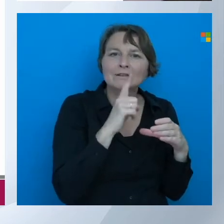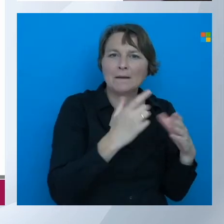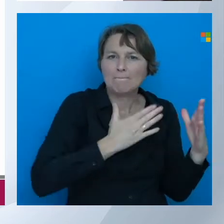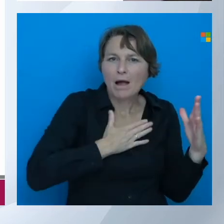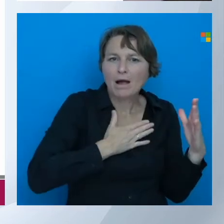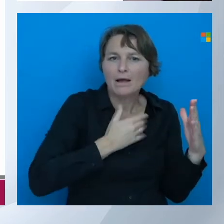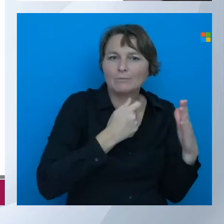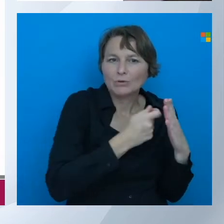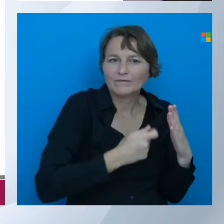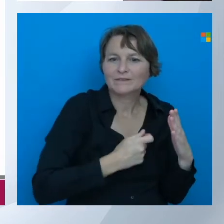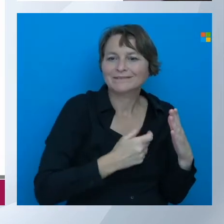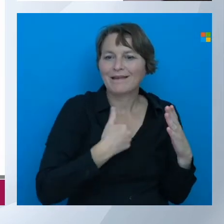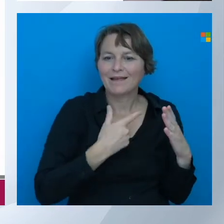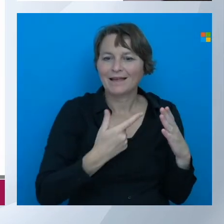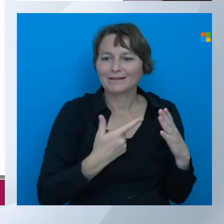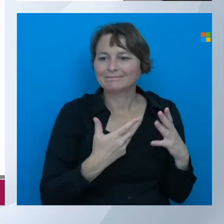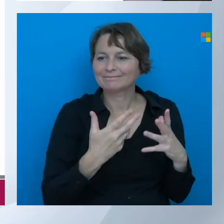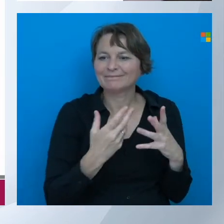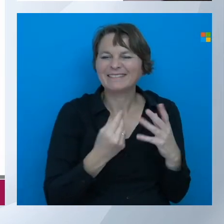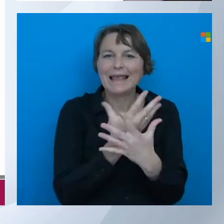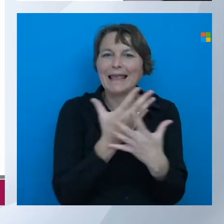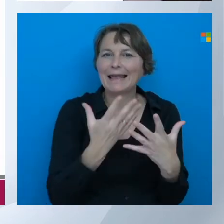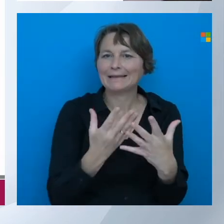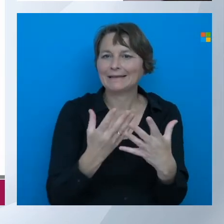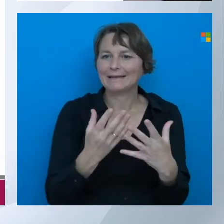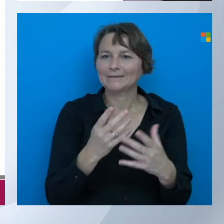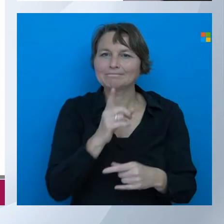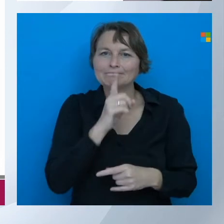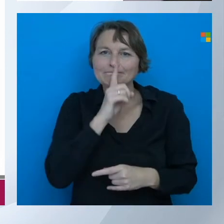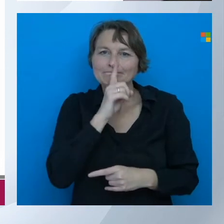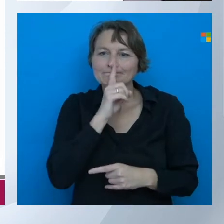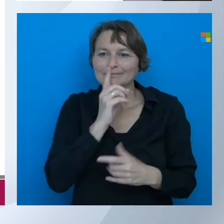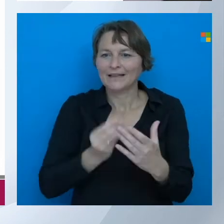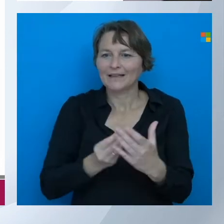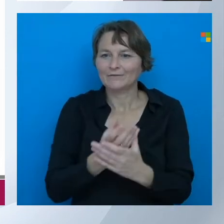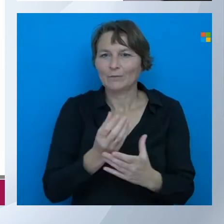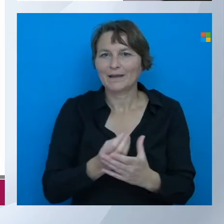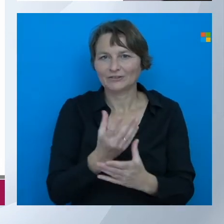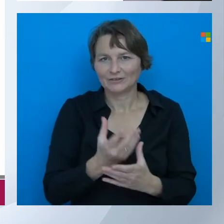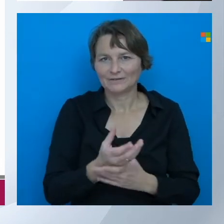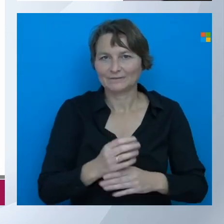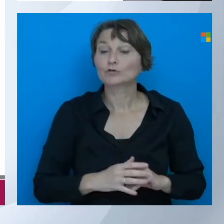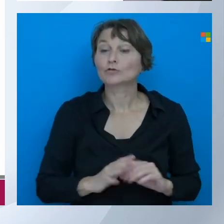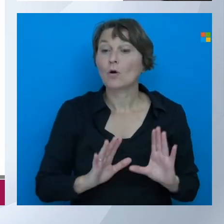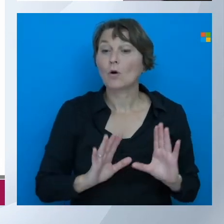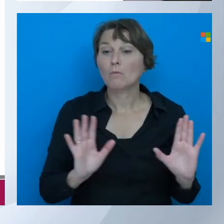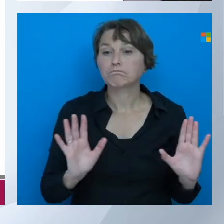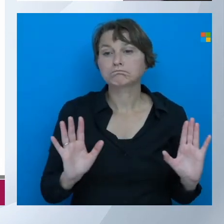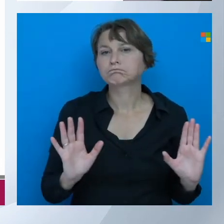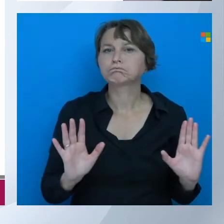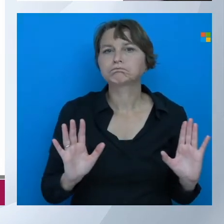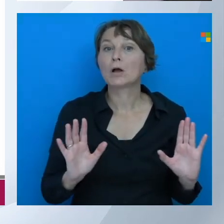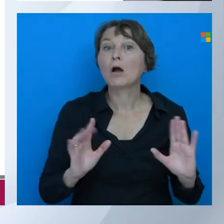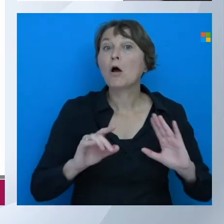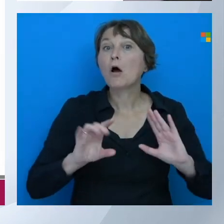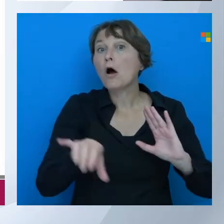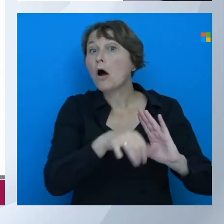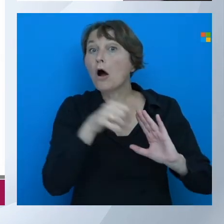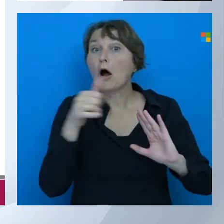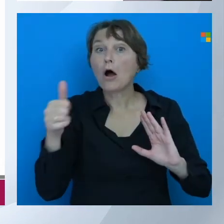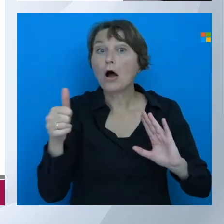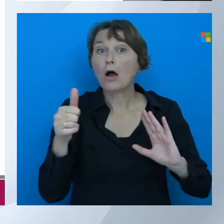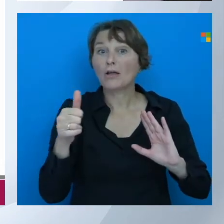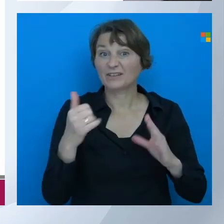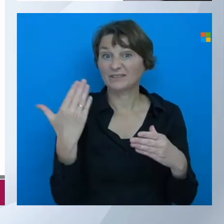contain sensitive information. So for me, that means I do no longer need a CSV file with clear